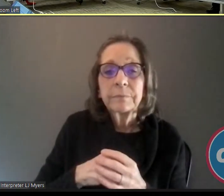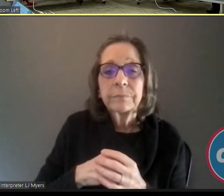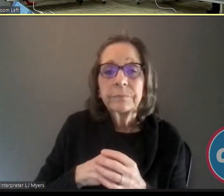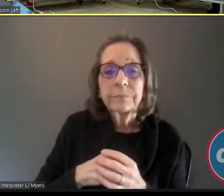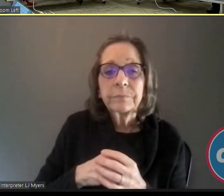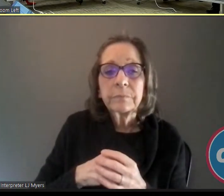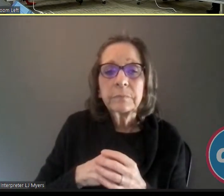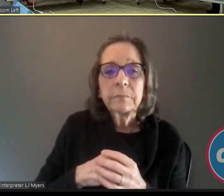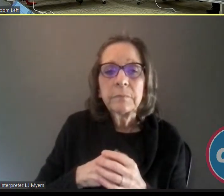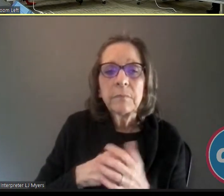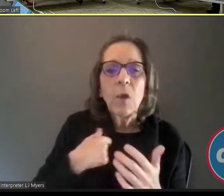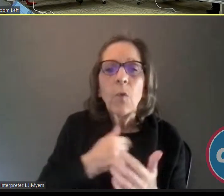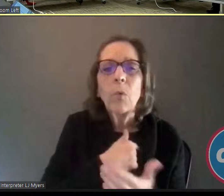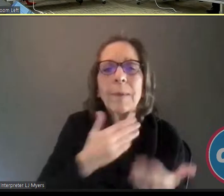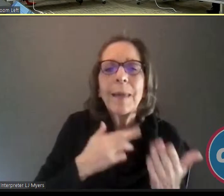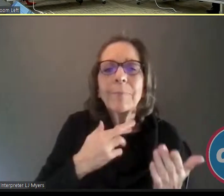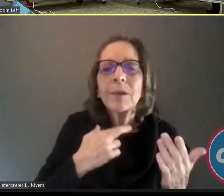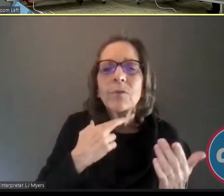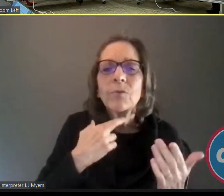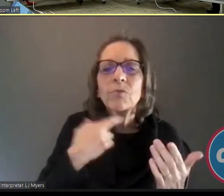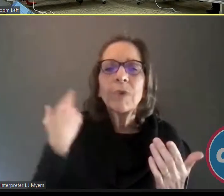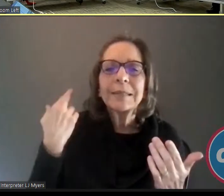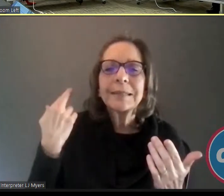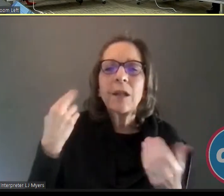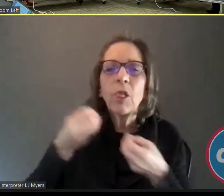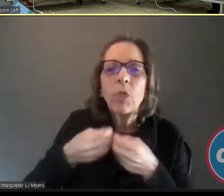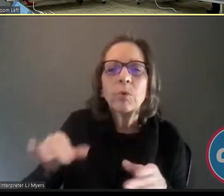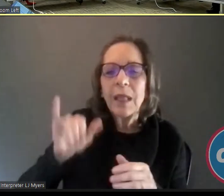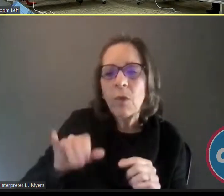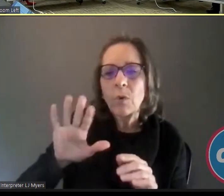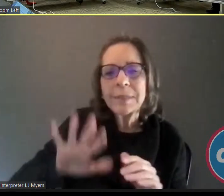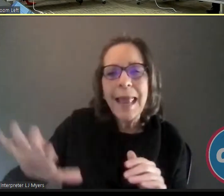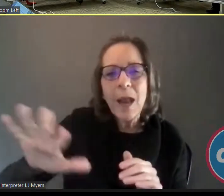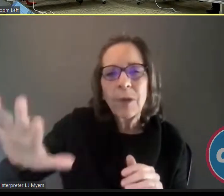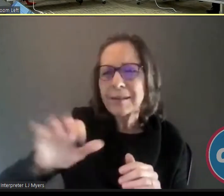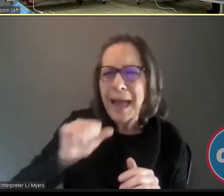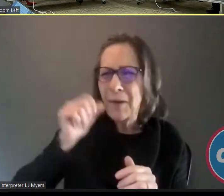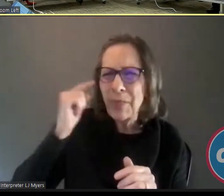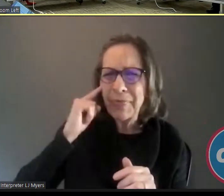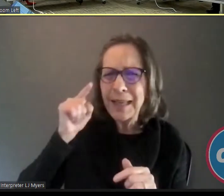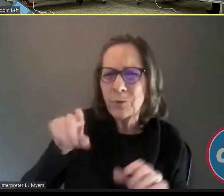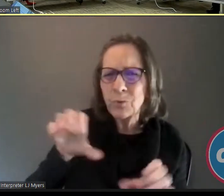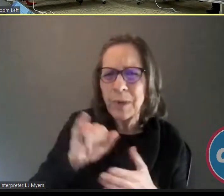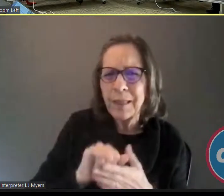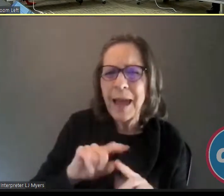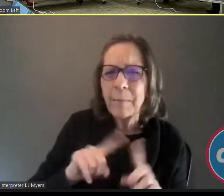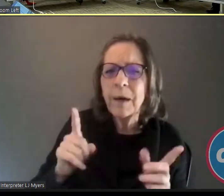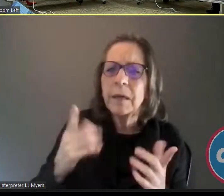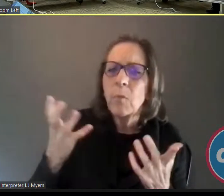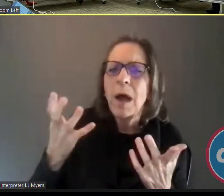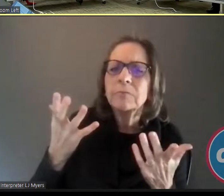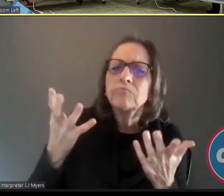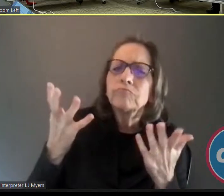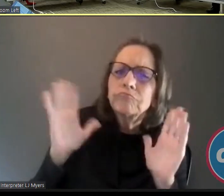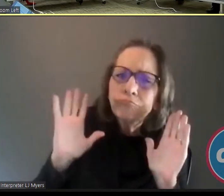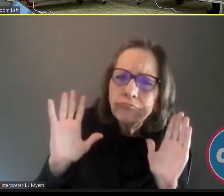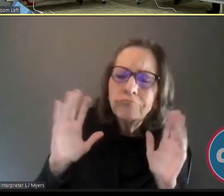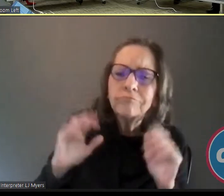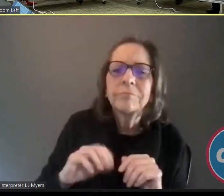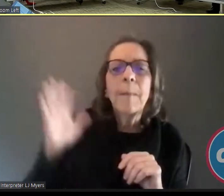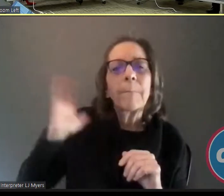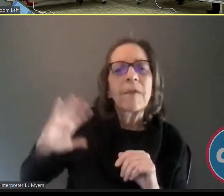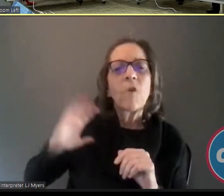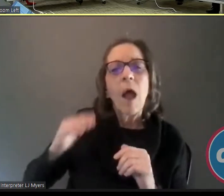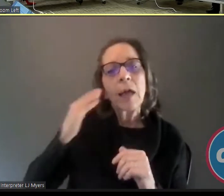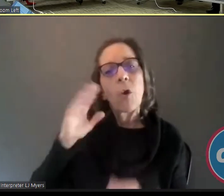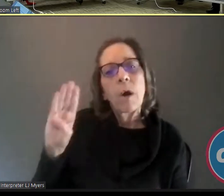we run the risk of maybe it getting lost in the shuffle. And I don't think you guys are going there, but past life, I know, for example,